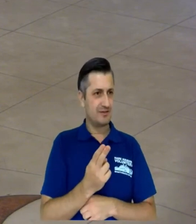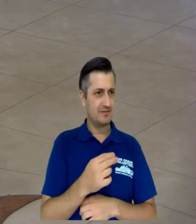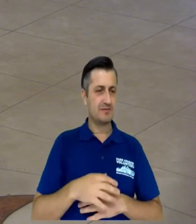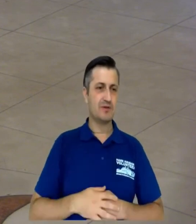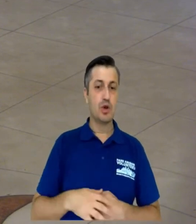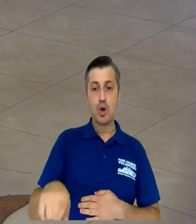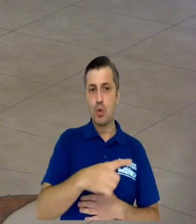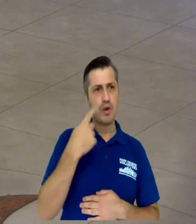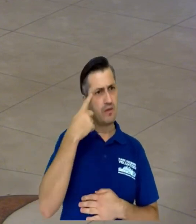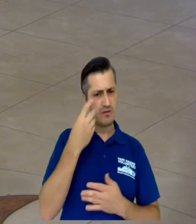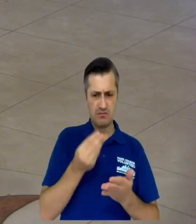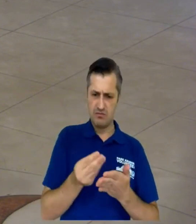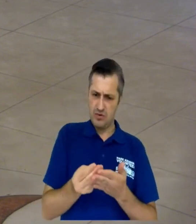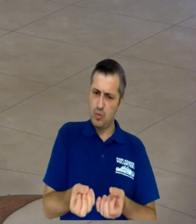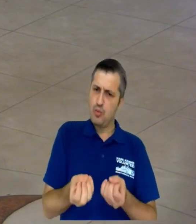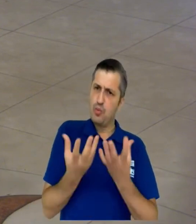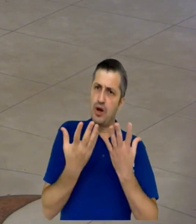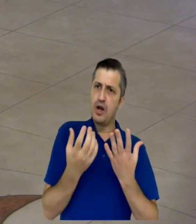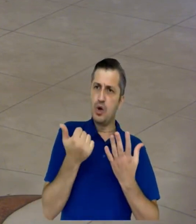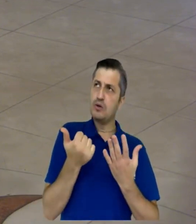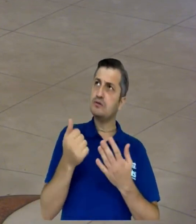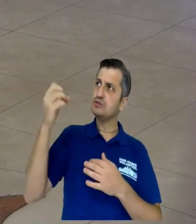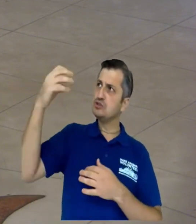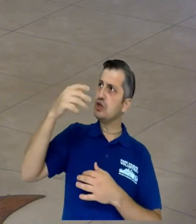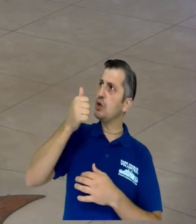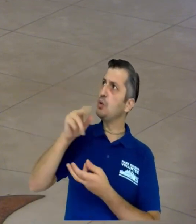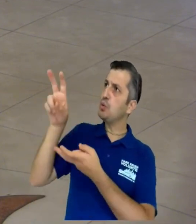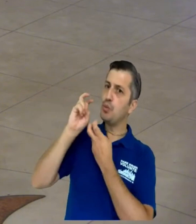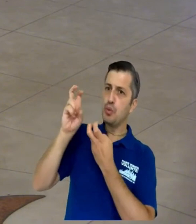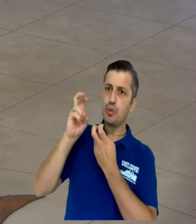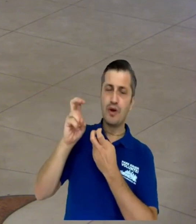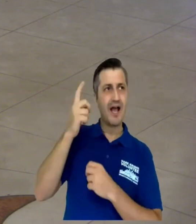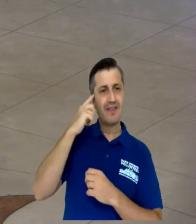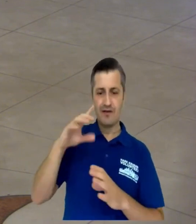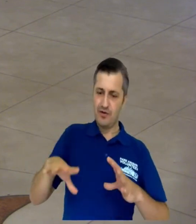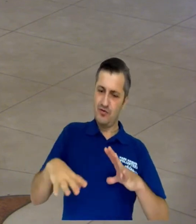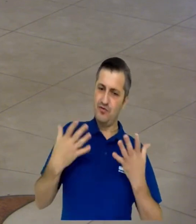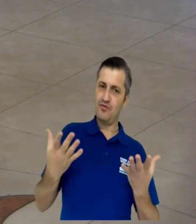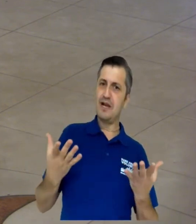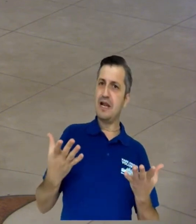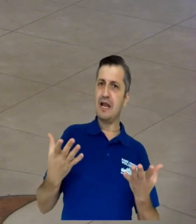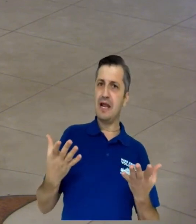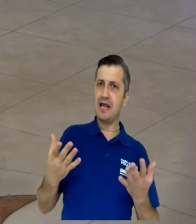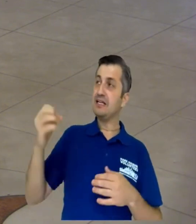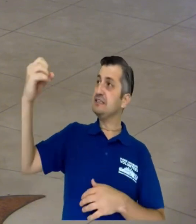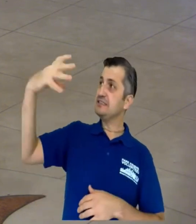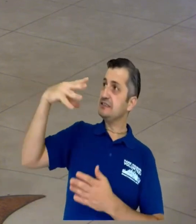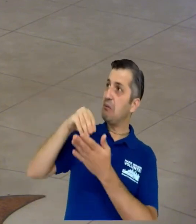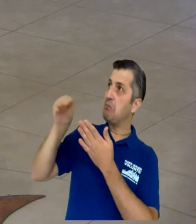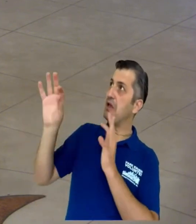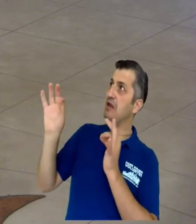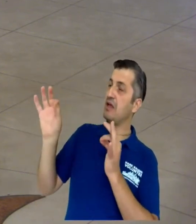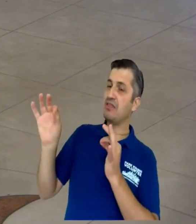investment to invest in, right? And we think it's free. I don't have to make any payments to get sunlight, so might as well utilize